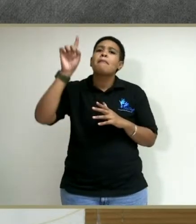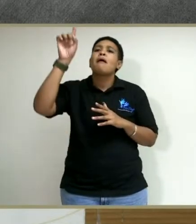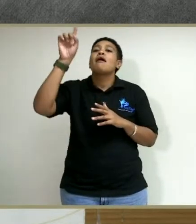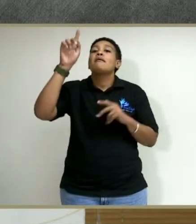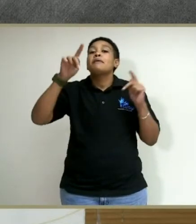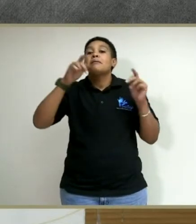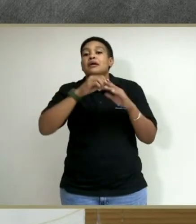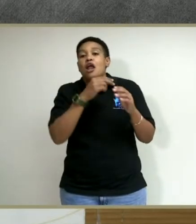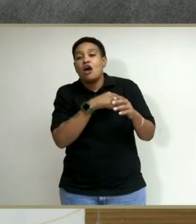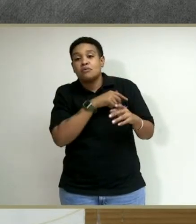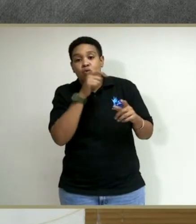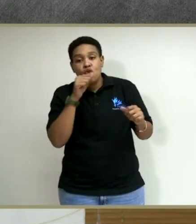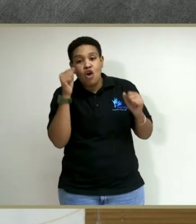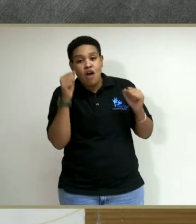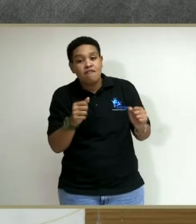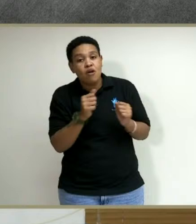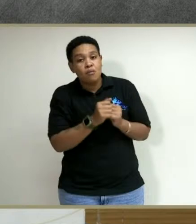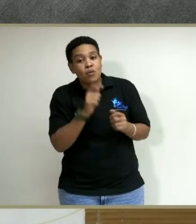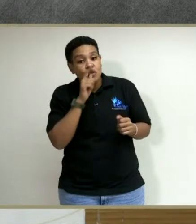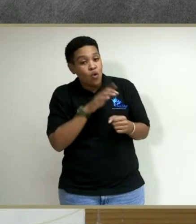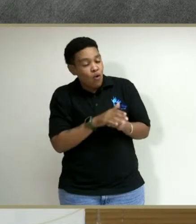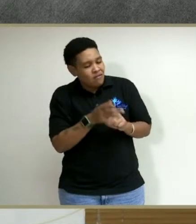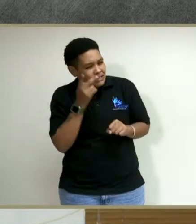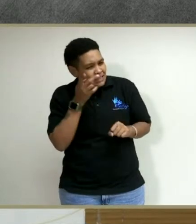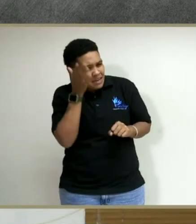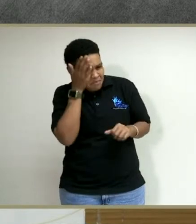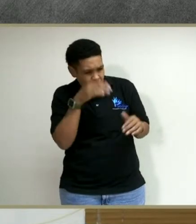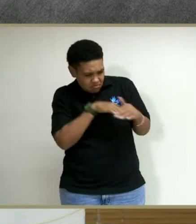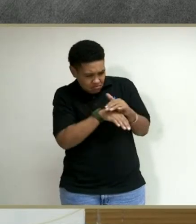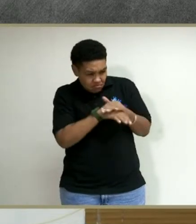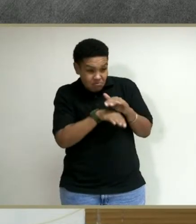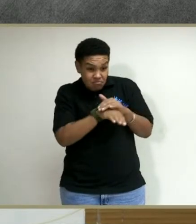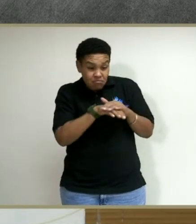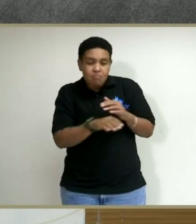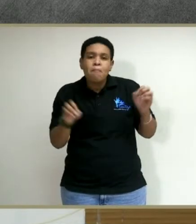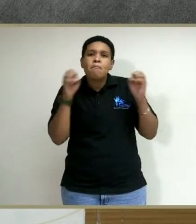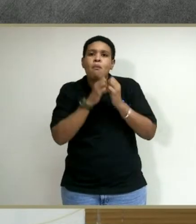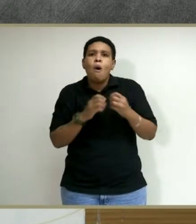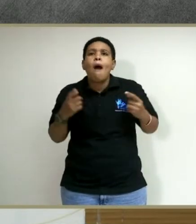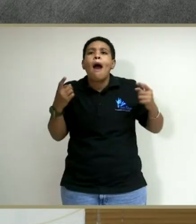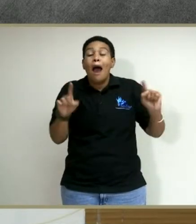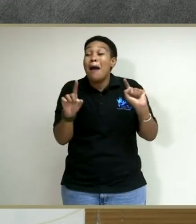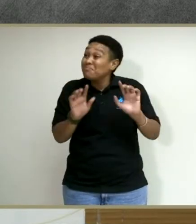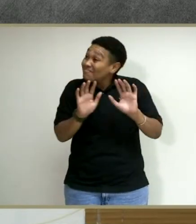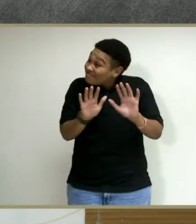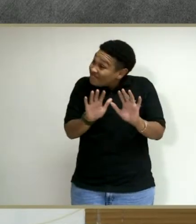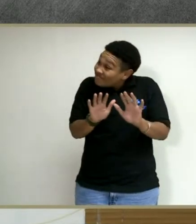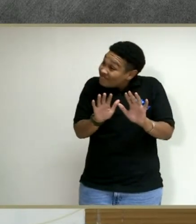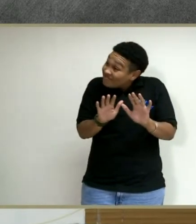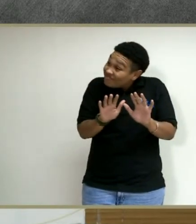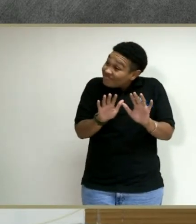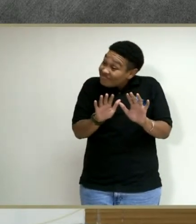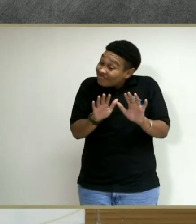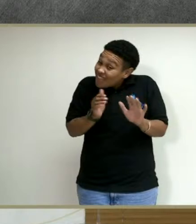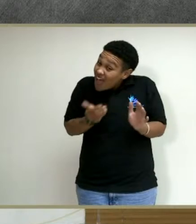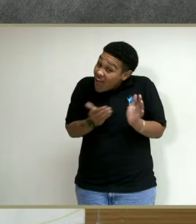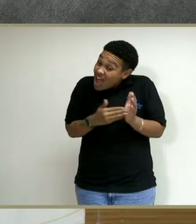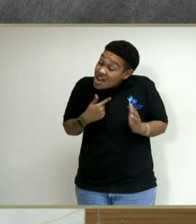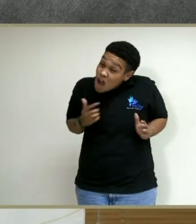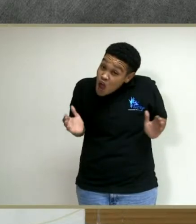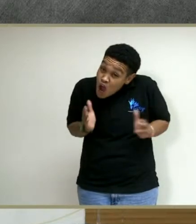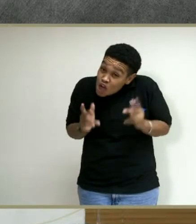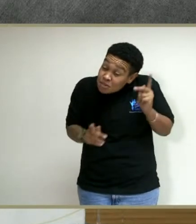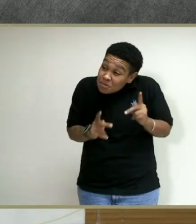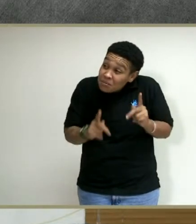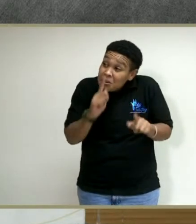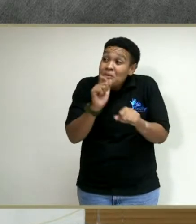confirmed with COVID, and you will see the bed occupancy going up. Again, urge to persons to